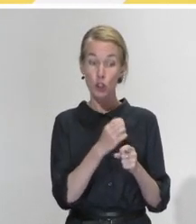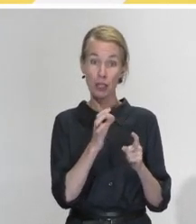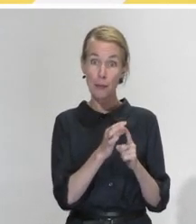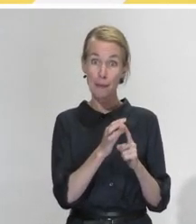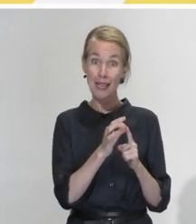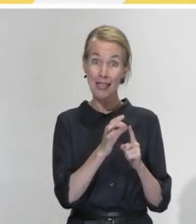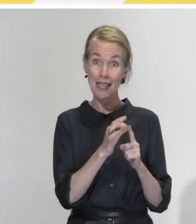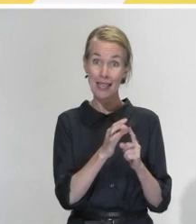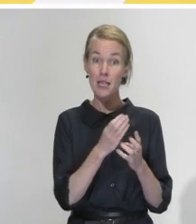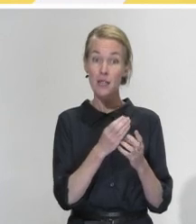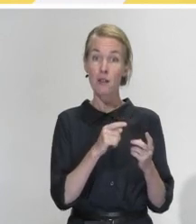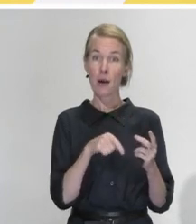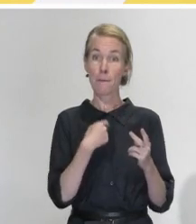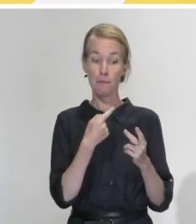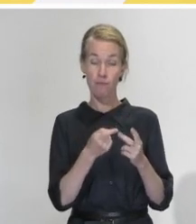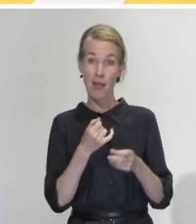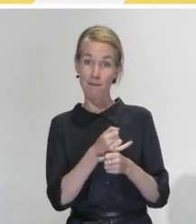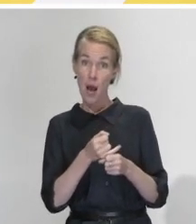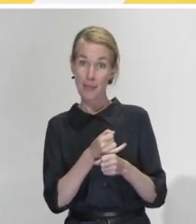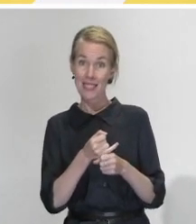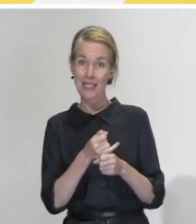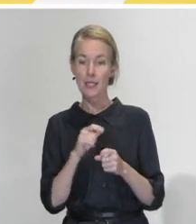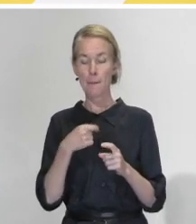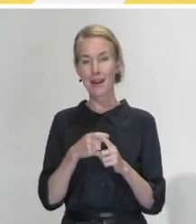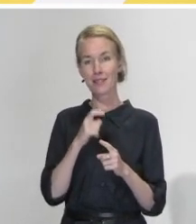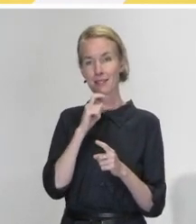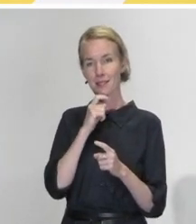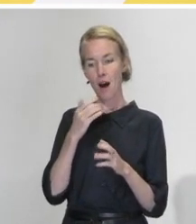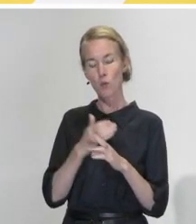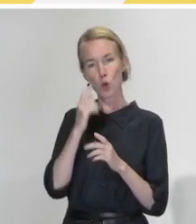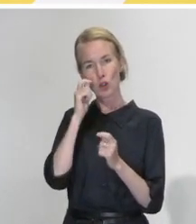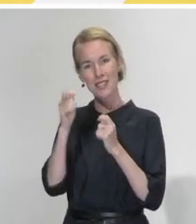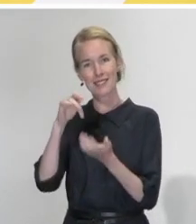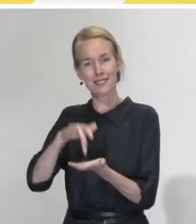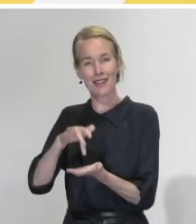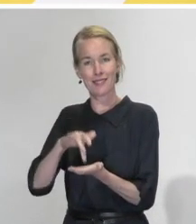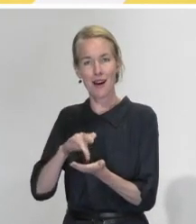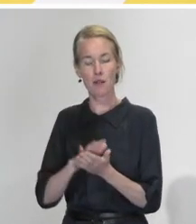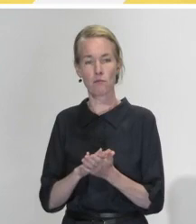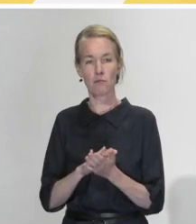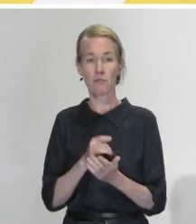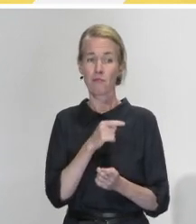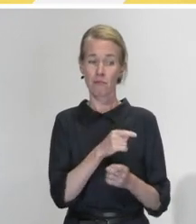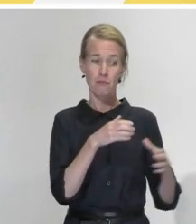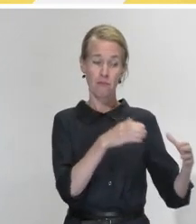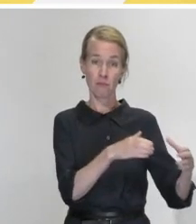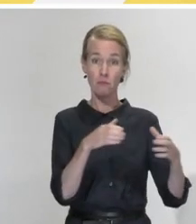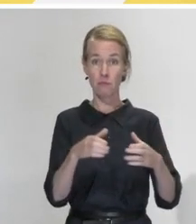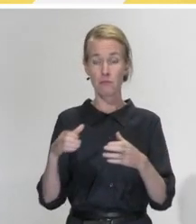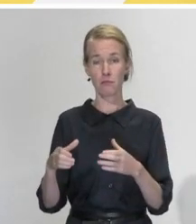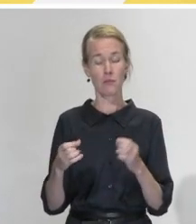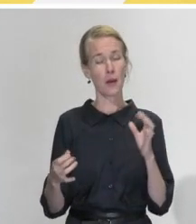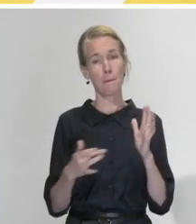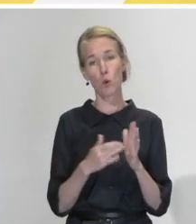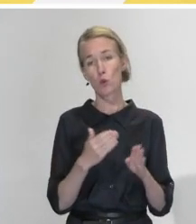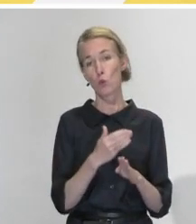in CBACs, and of course our pharmacists as well. They are playing a key role in both assessing